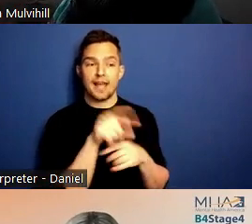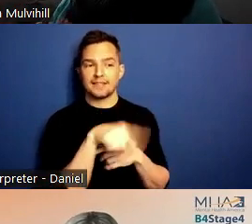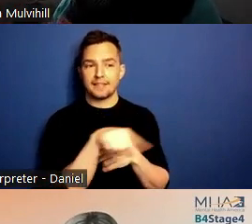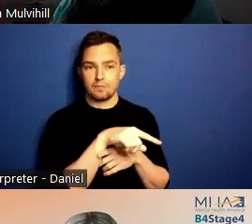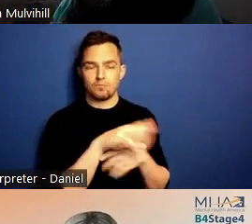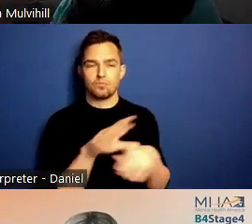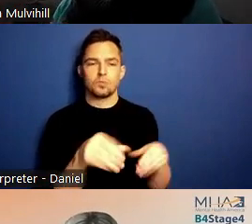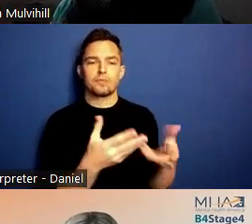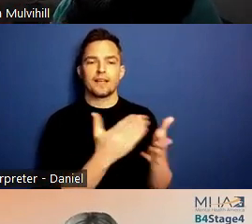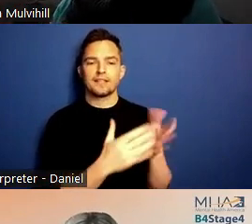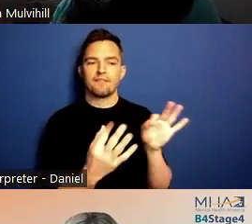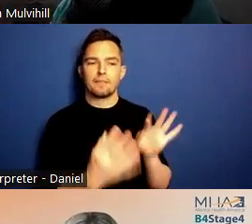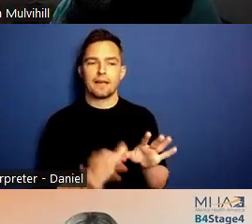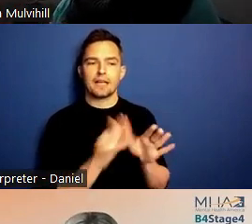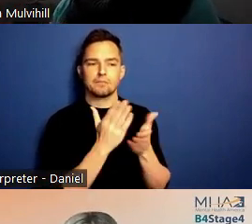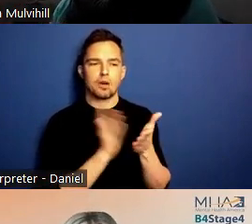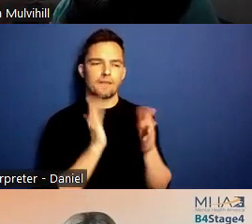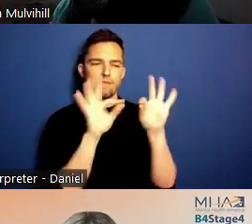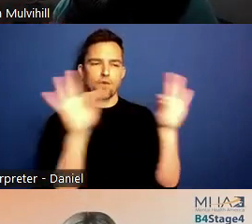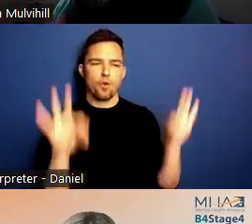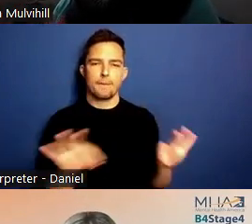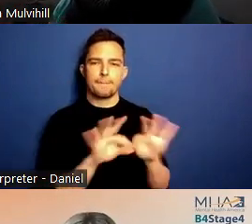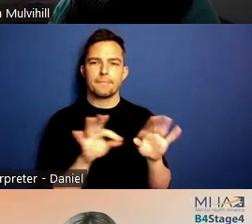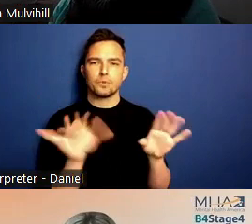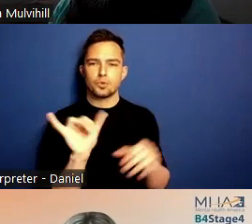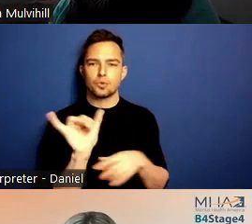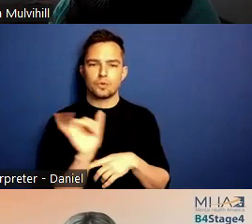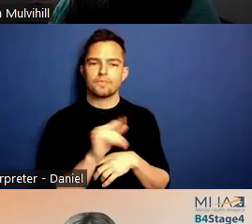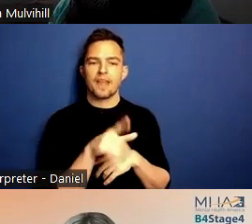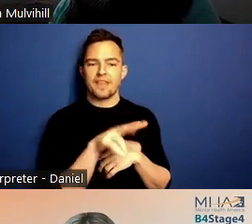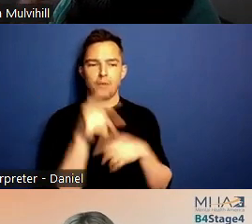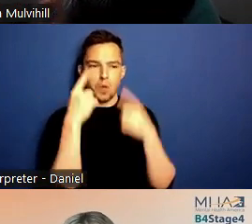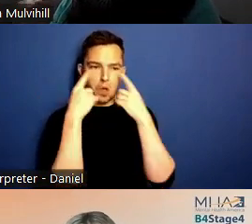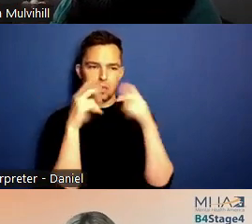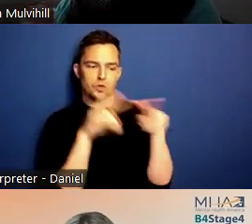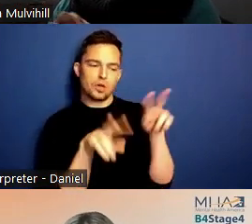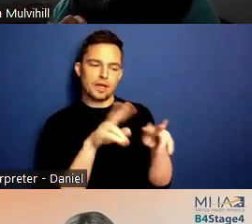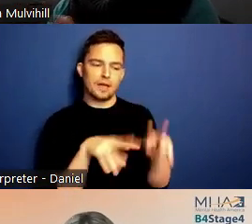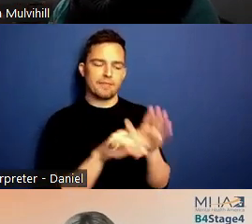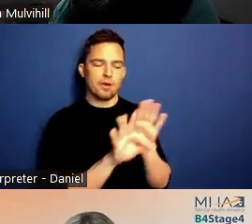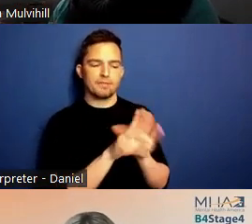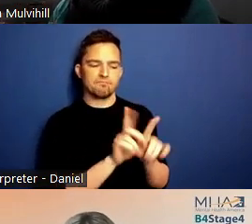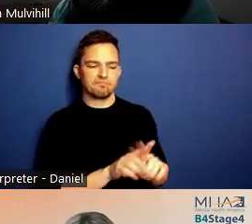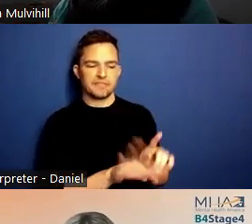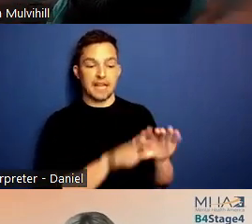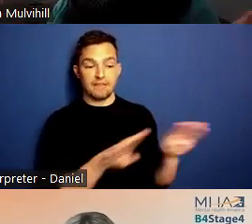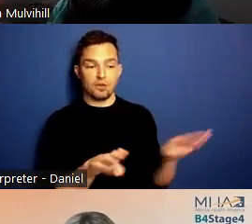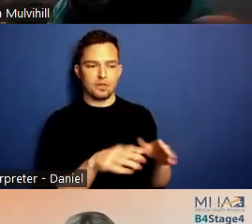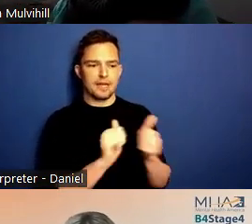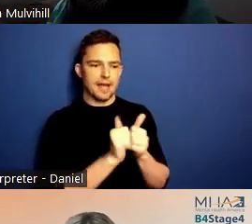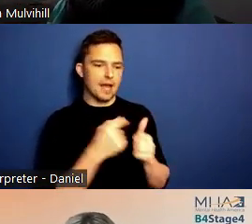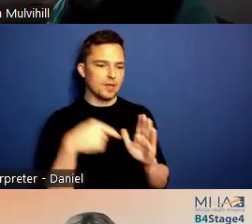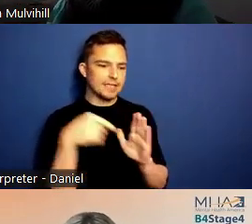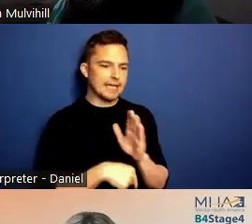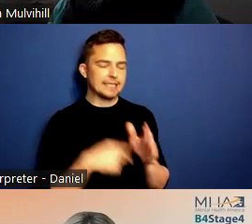of feedback as part of our forms as well. And so they will look at, they will identify kind of that level of intensity, 1 to